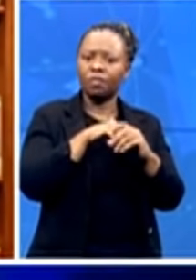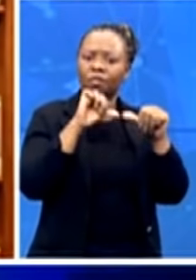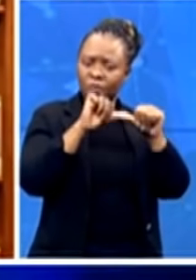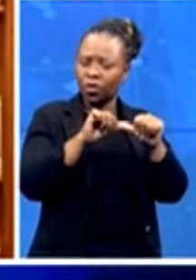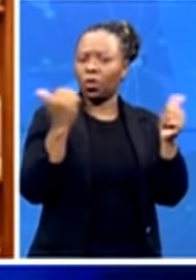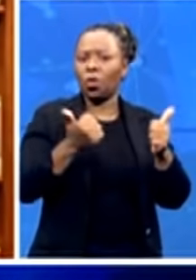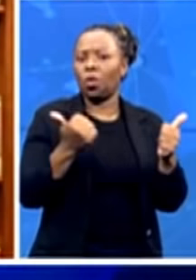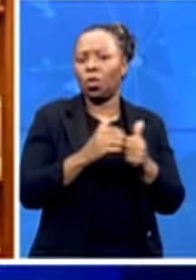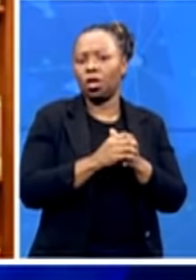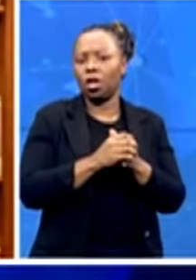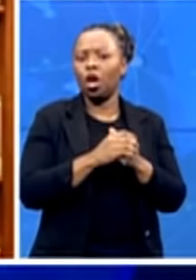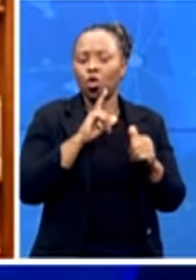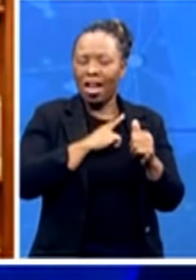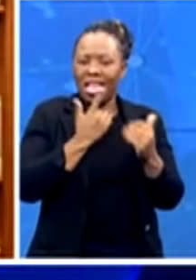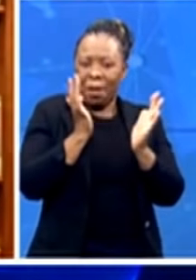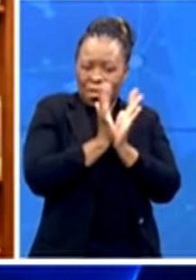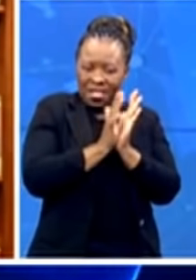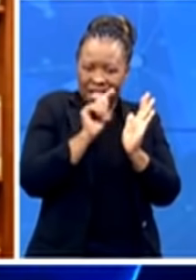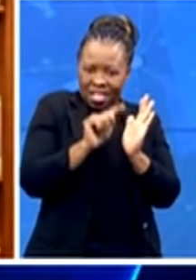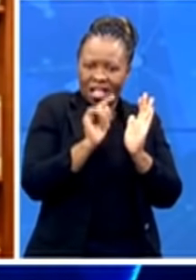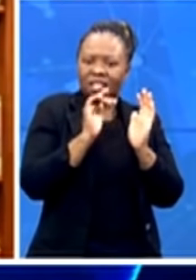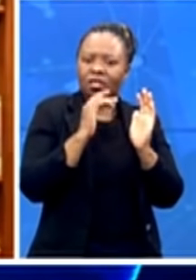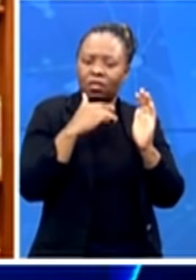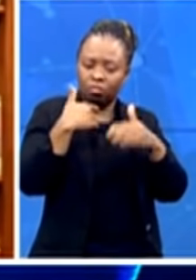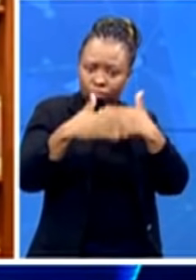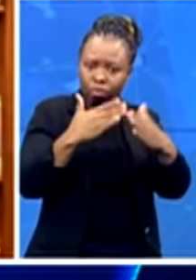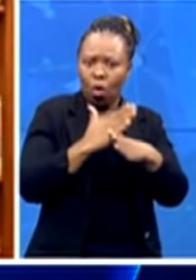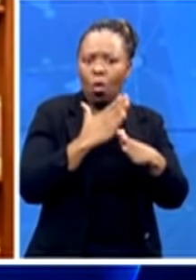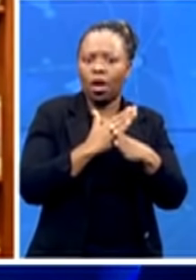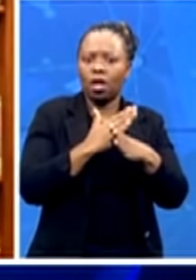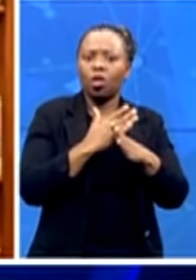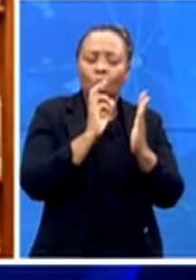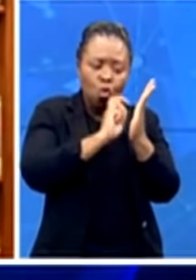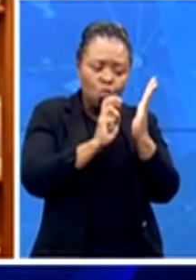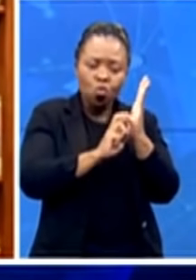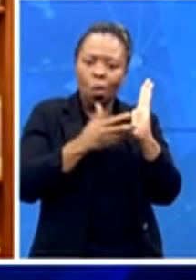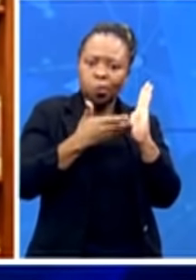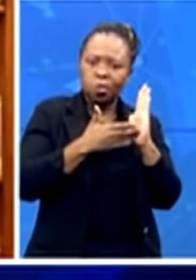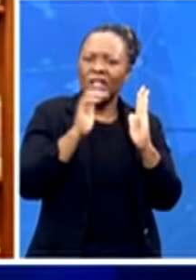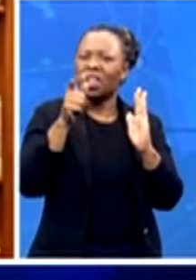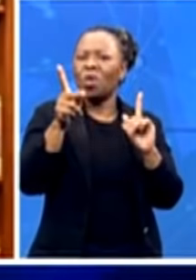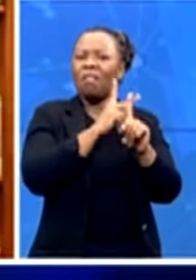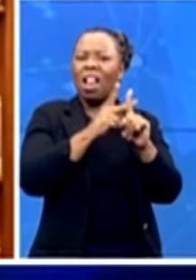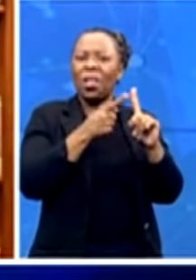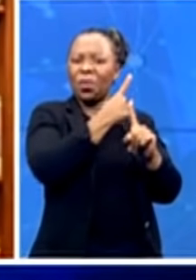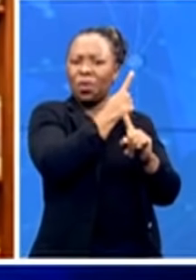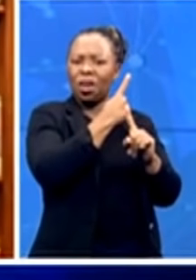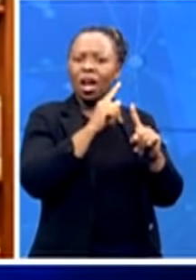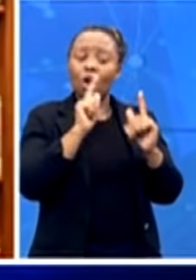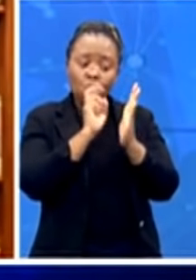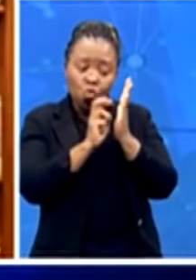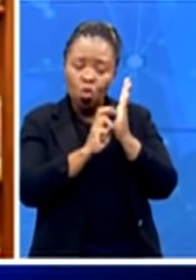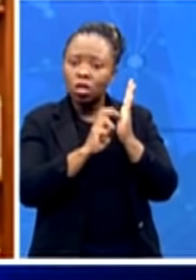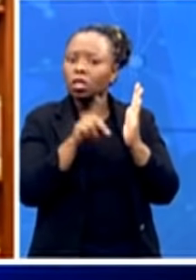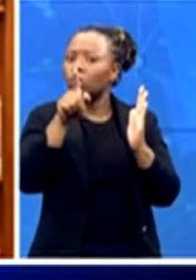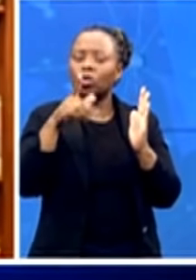and violate the rules that they have also agreed to abide by. But you can't agree to abide by rules and then after they become applicable to you,